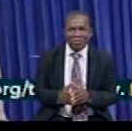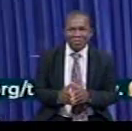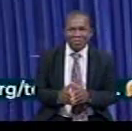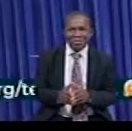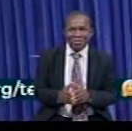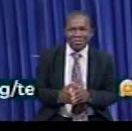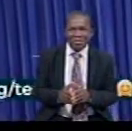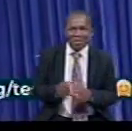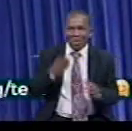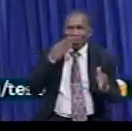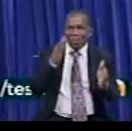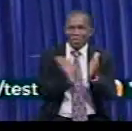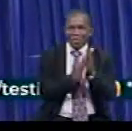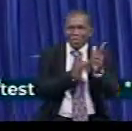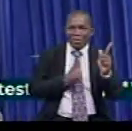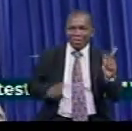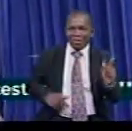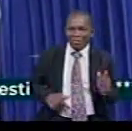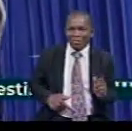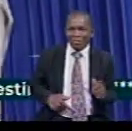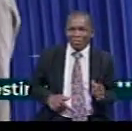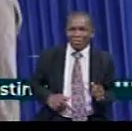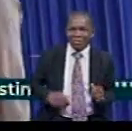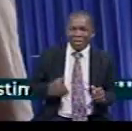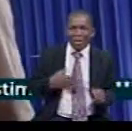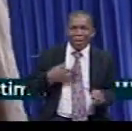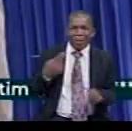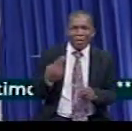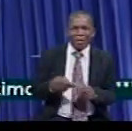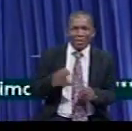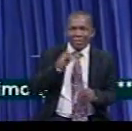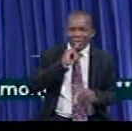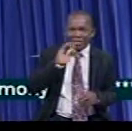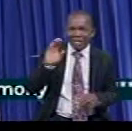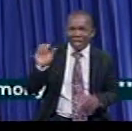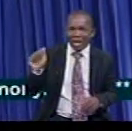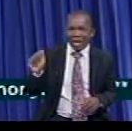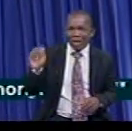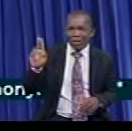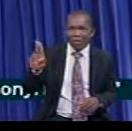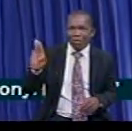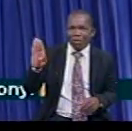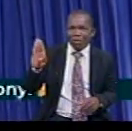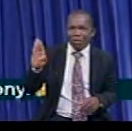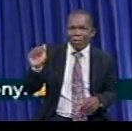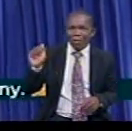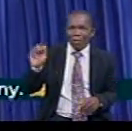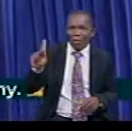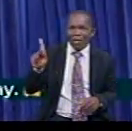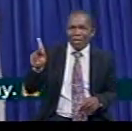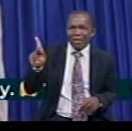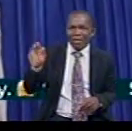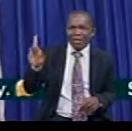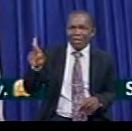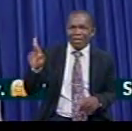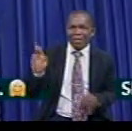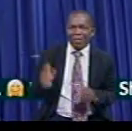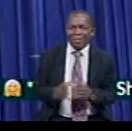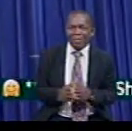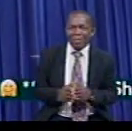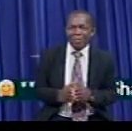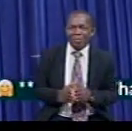Praise the Lord. My name is Abubakar from Weja, to precisely Mandera